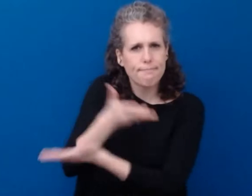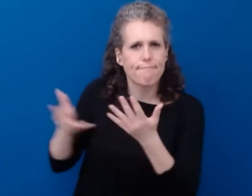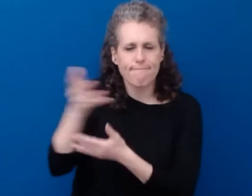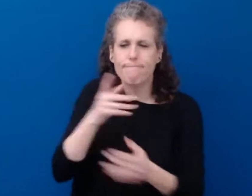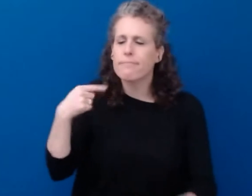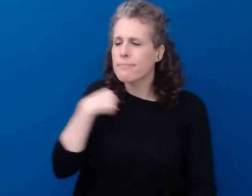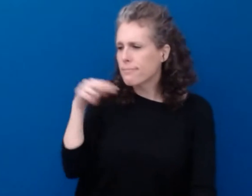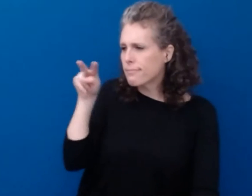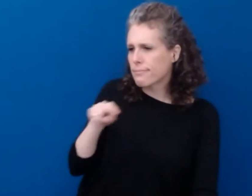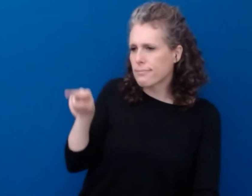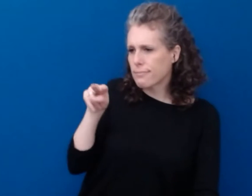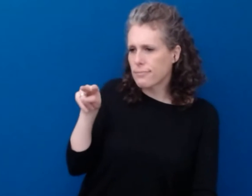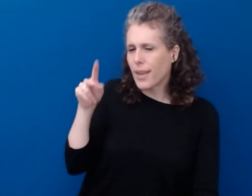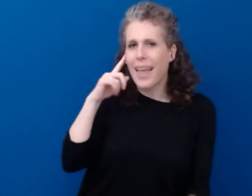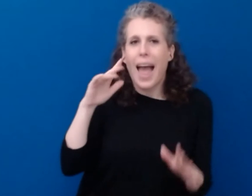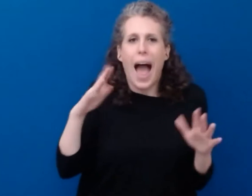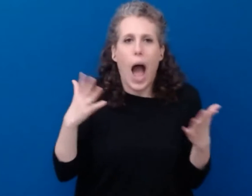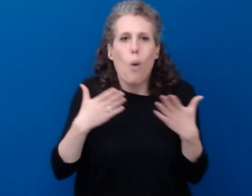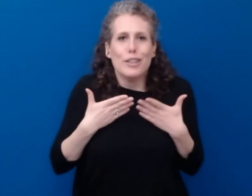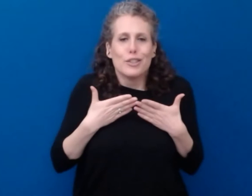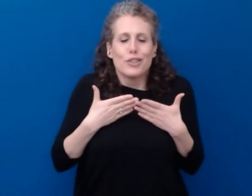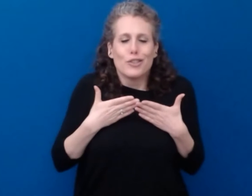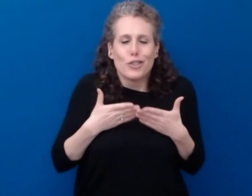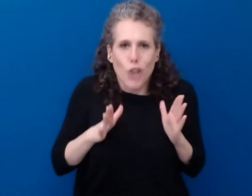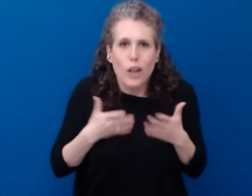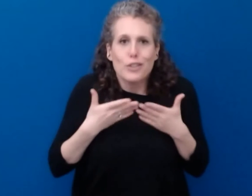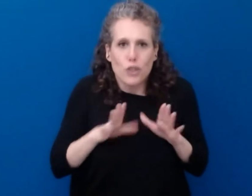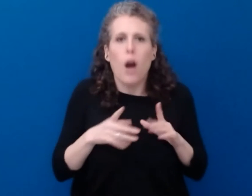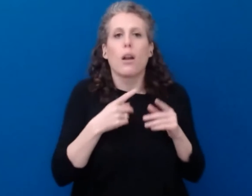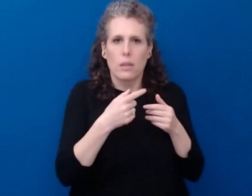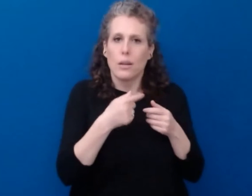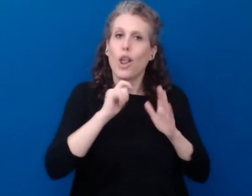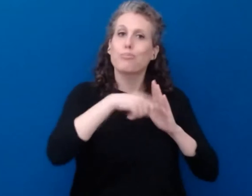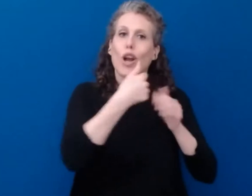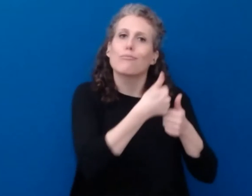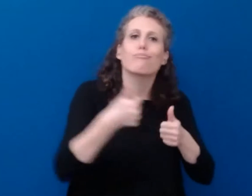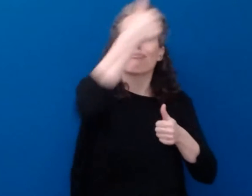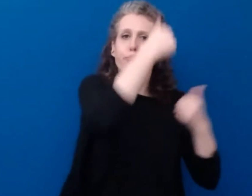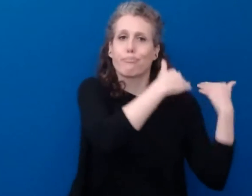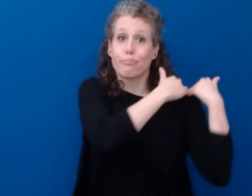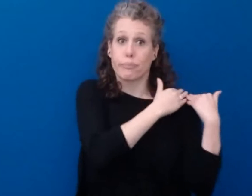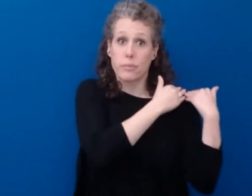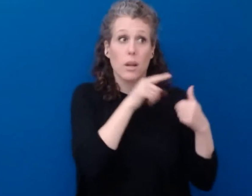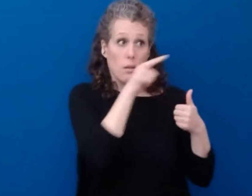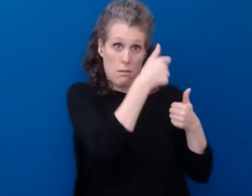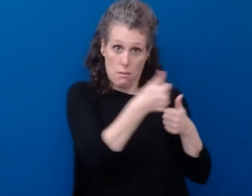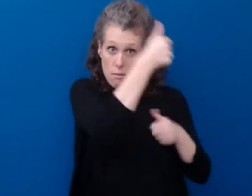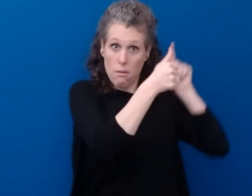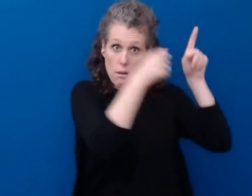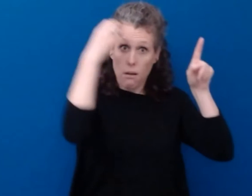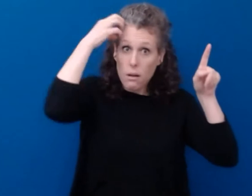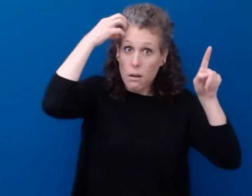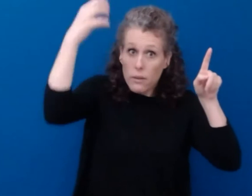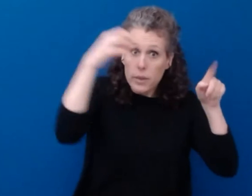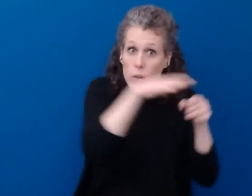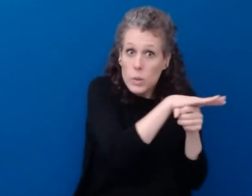main, it needs to start with a project owner. And I think if the project owner is a municipality, then I mean, if I